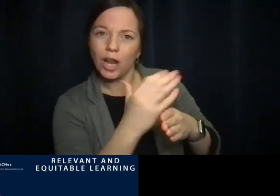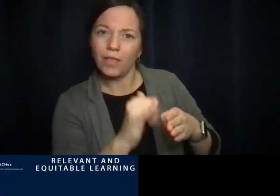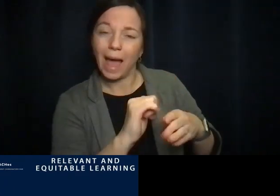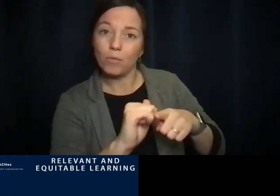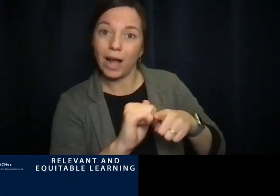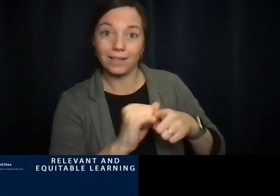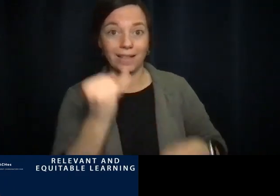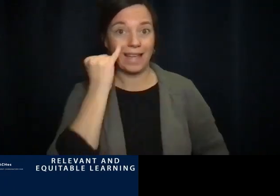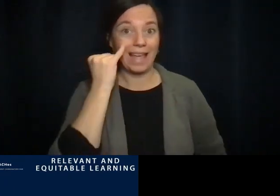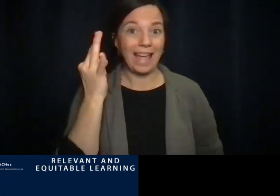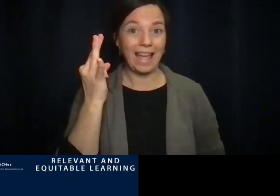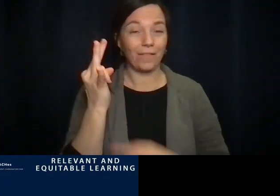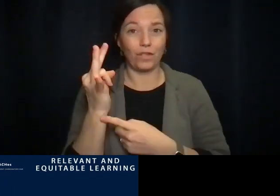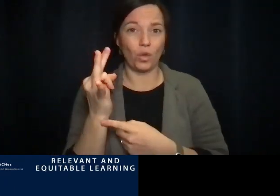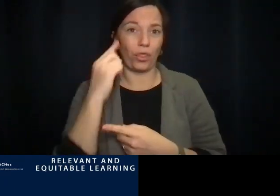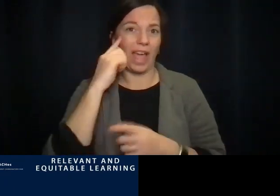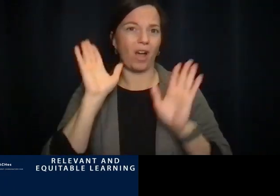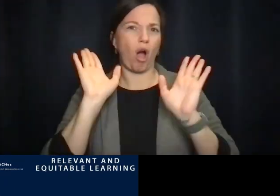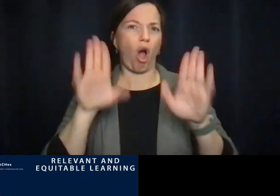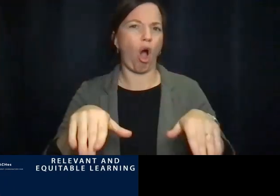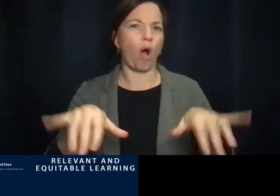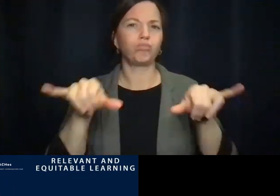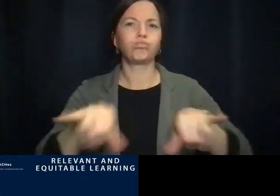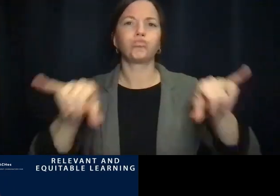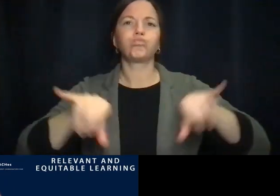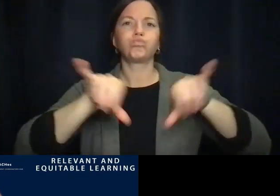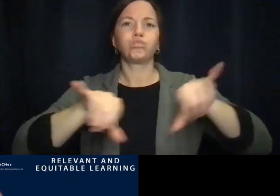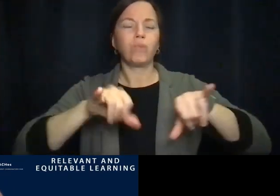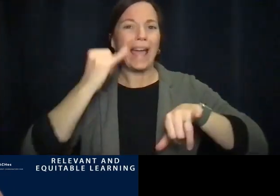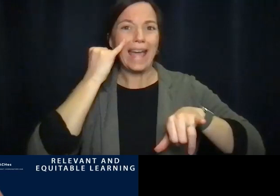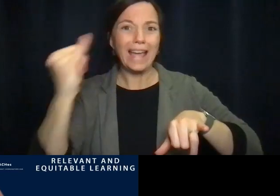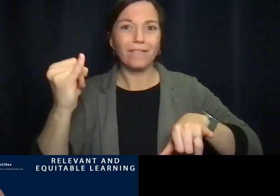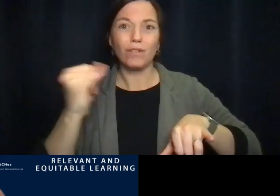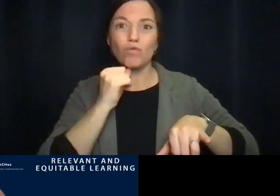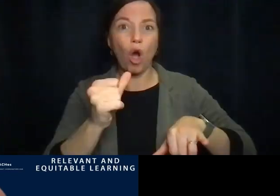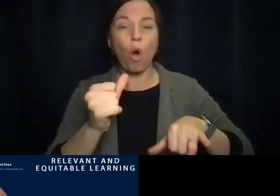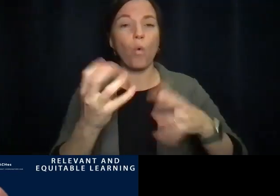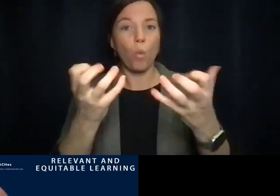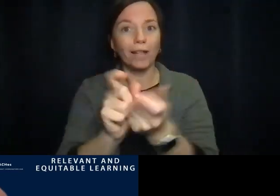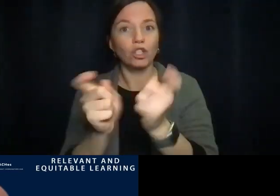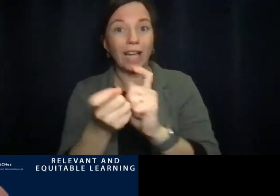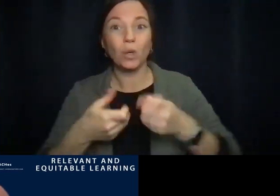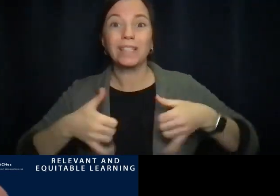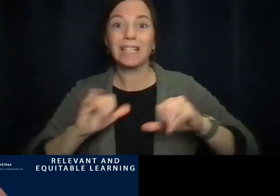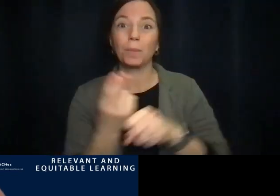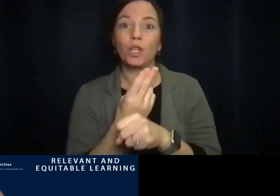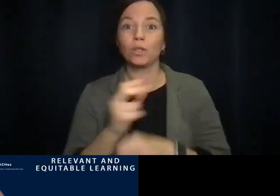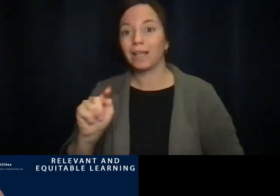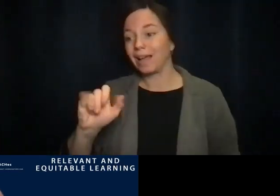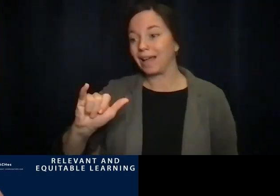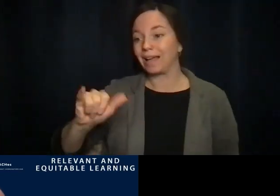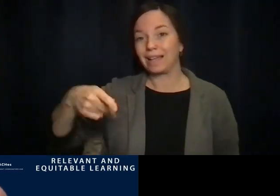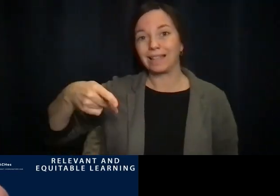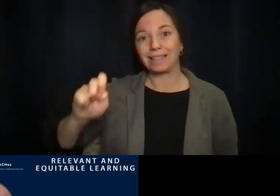that same approach of, well, I'm not going to do anything different, we'd all still be on typewriters. And I think that'd be something that we have to kind of think about, is how do